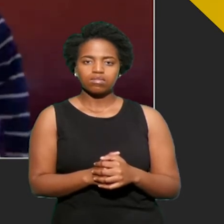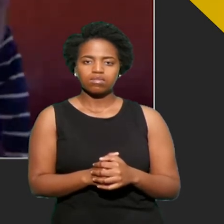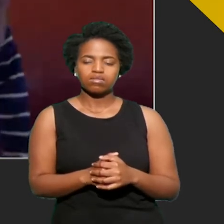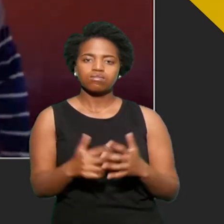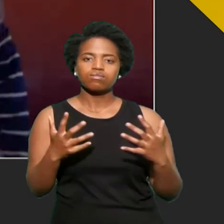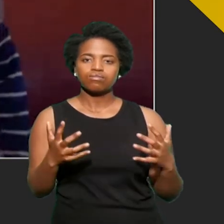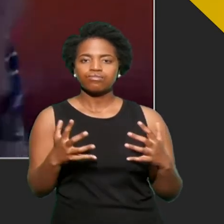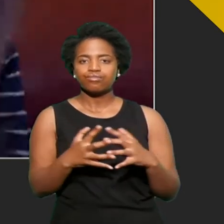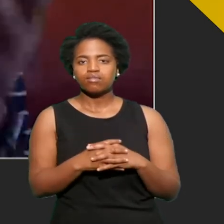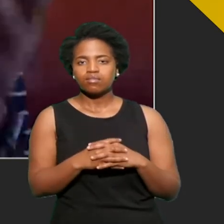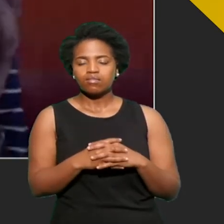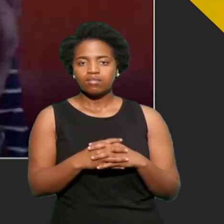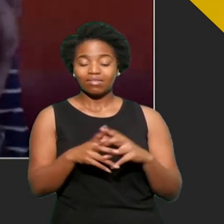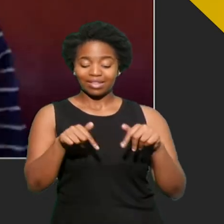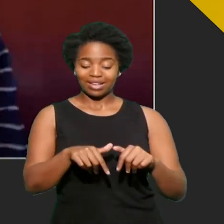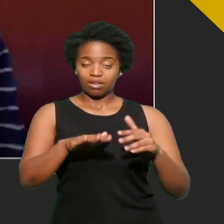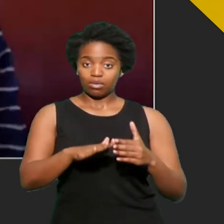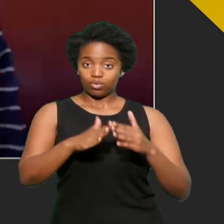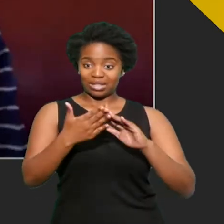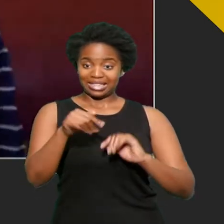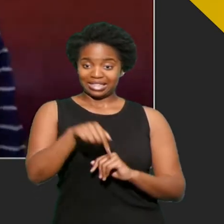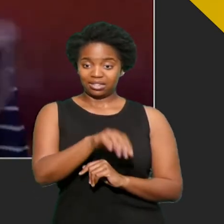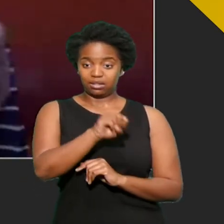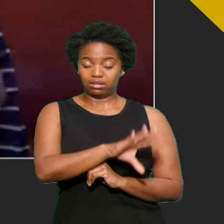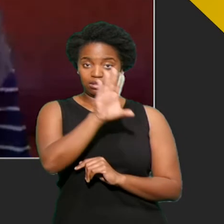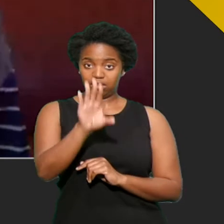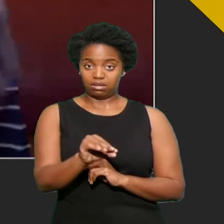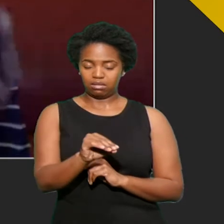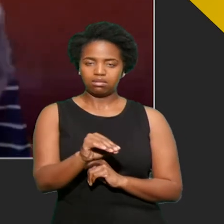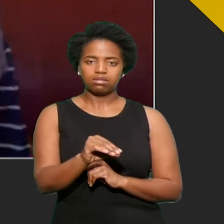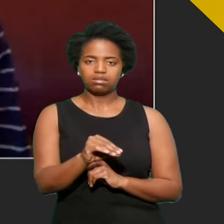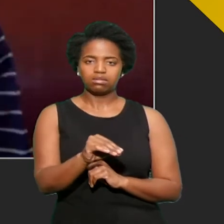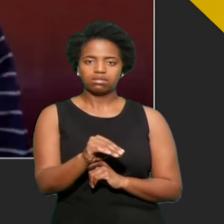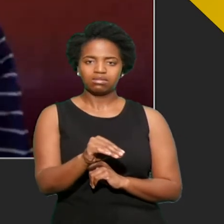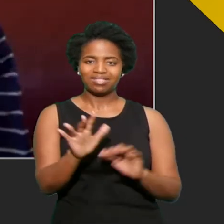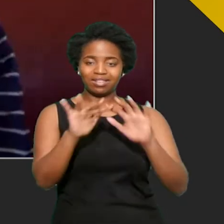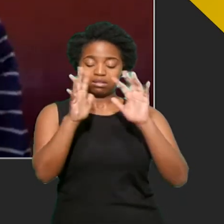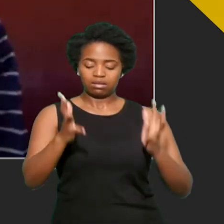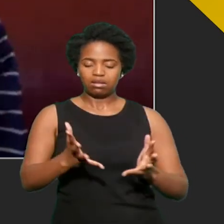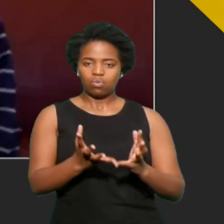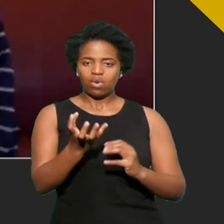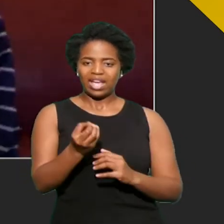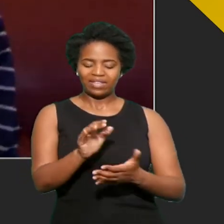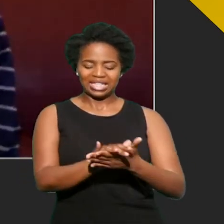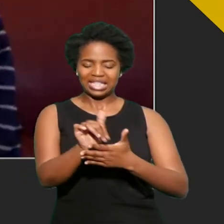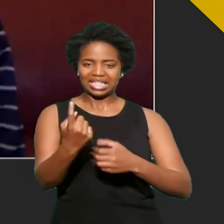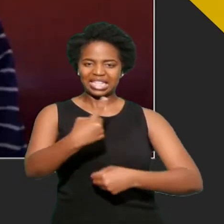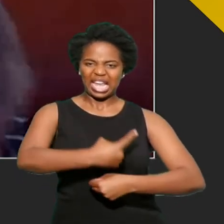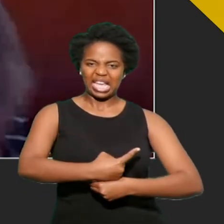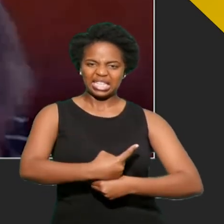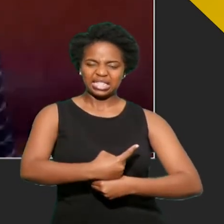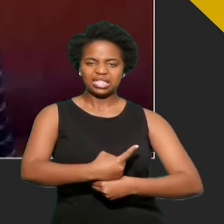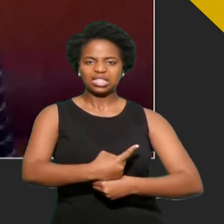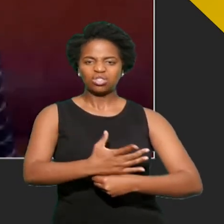in our society, in our country, in our world, we have what we call 16 days of